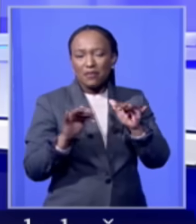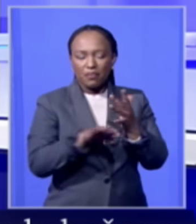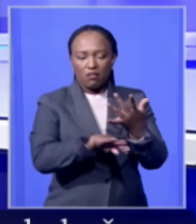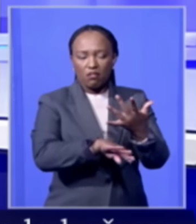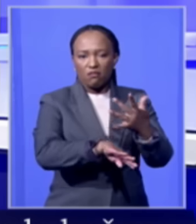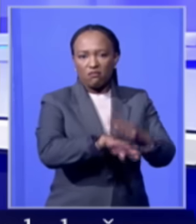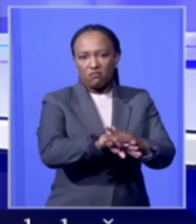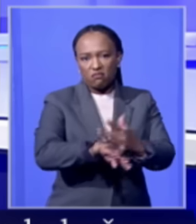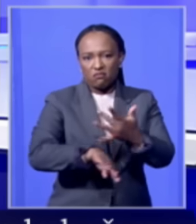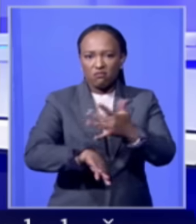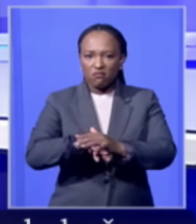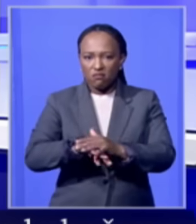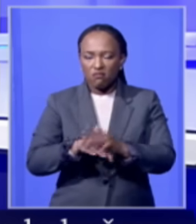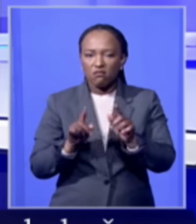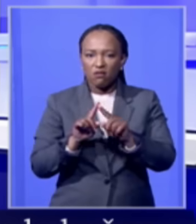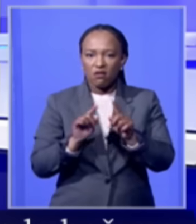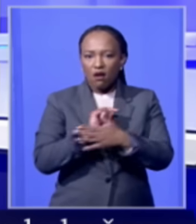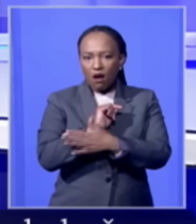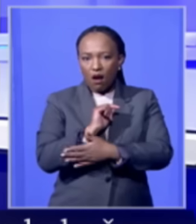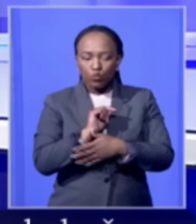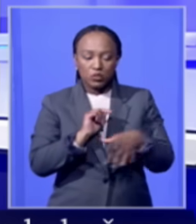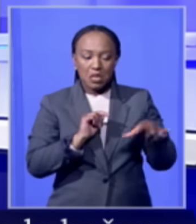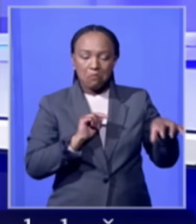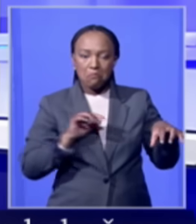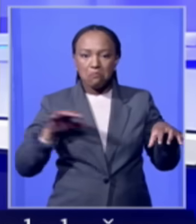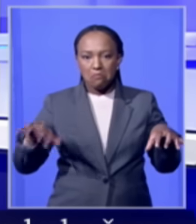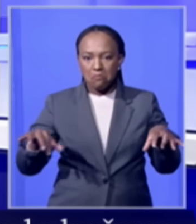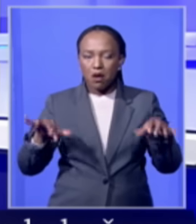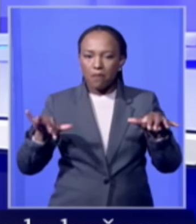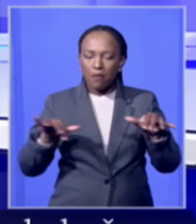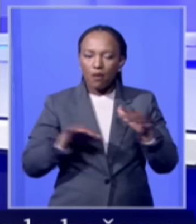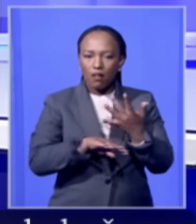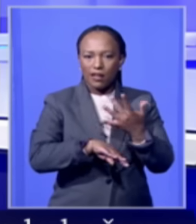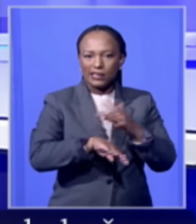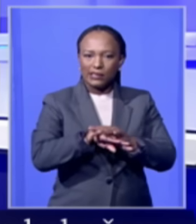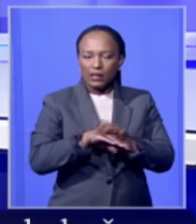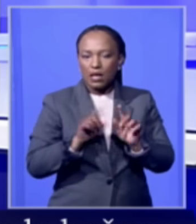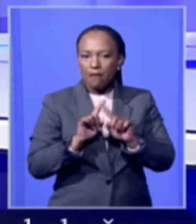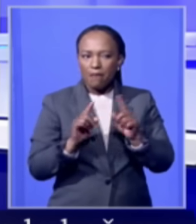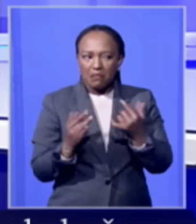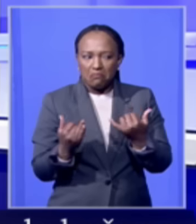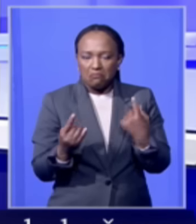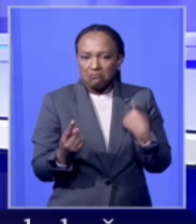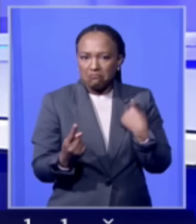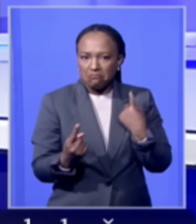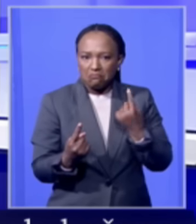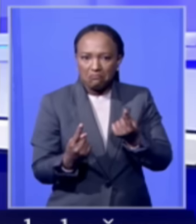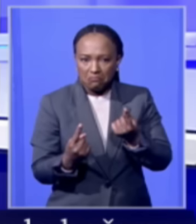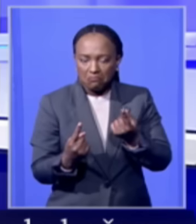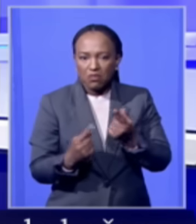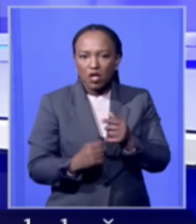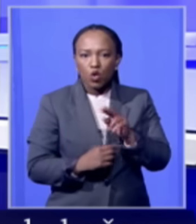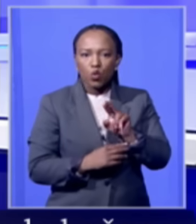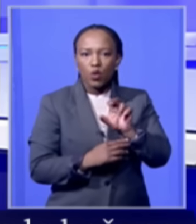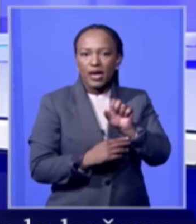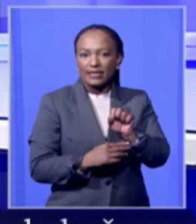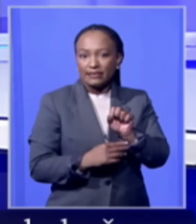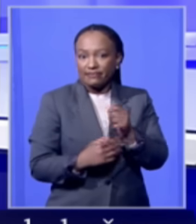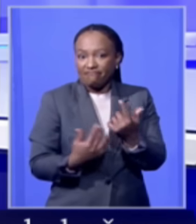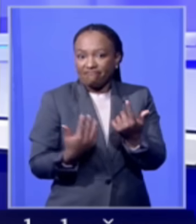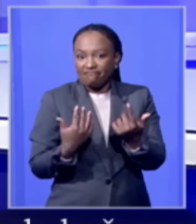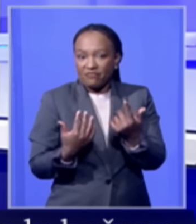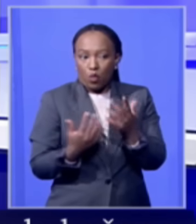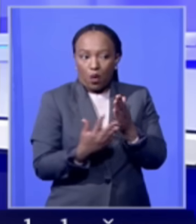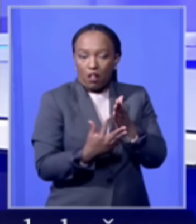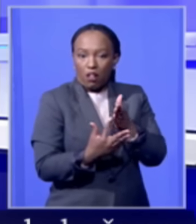mmalwa go tšwa dinageng tšeo ka bobedi le ge go le bjalo ga se go hlaka gabotse ge ba naga ya United States e tla tsena seemo